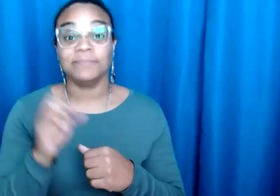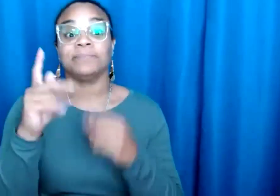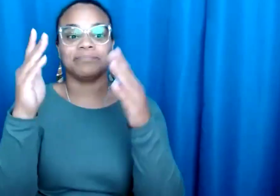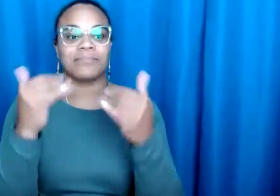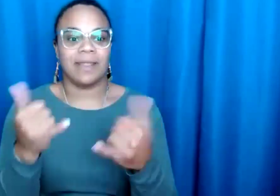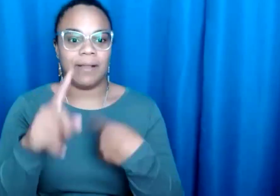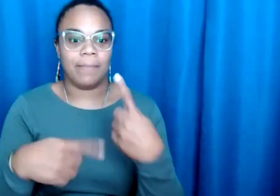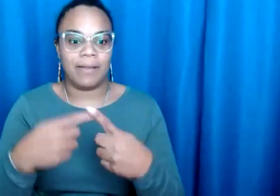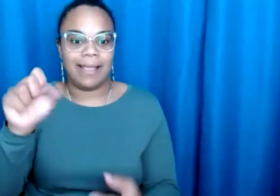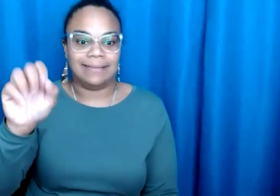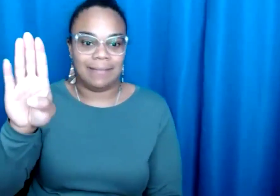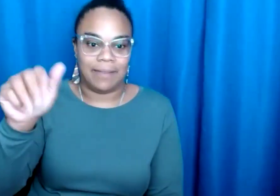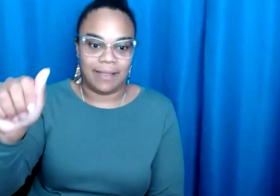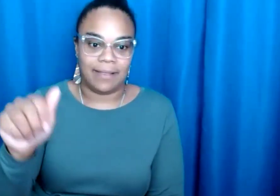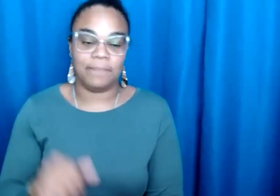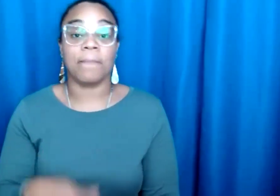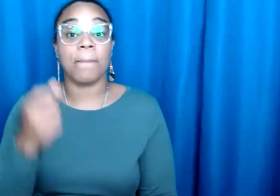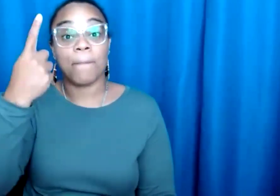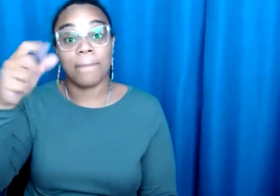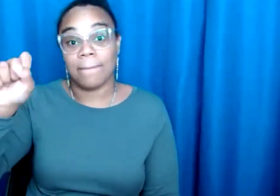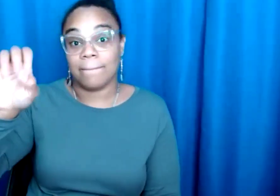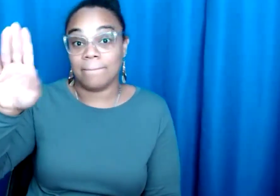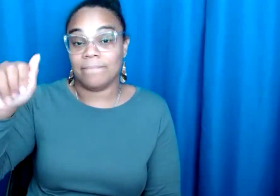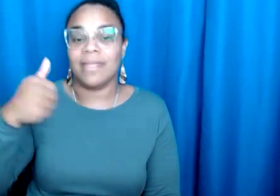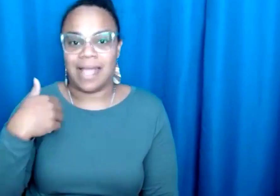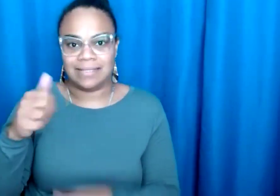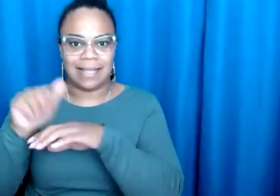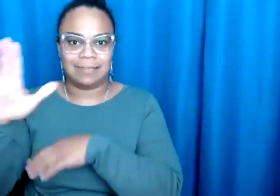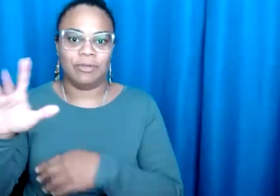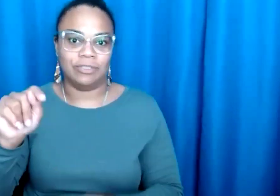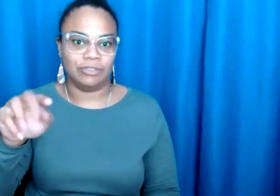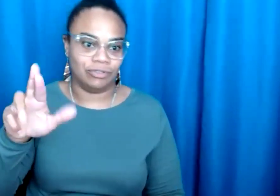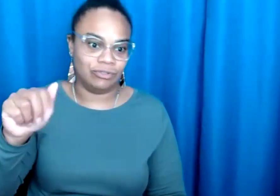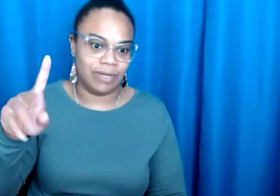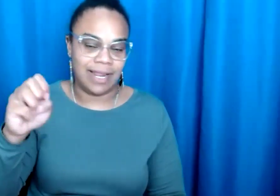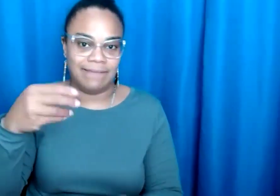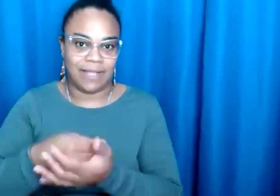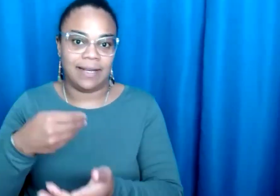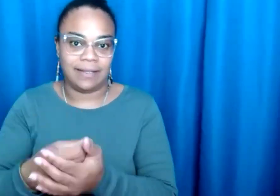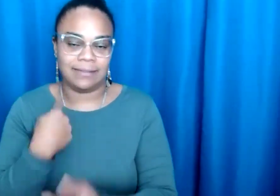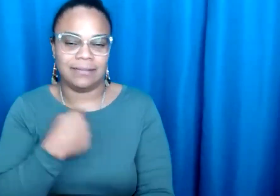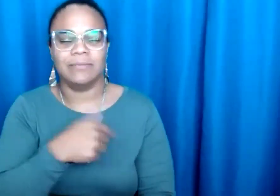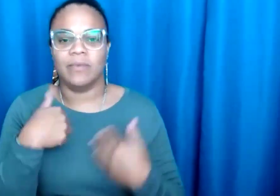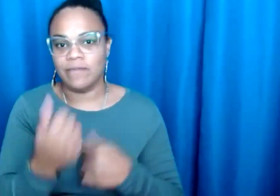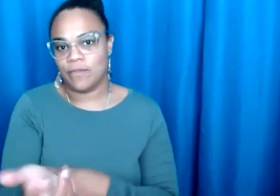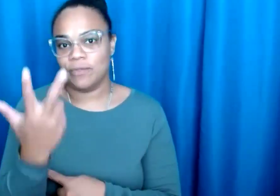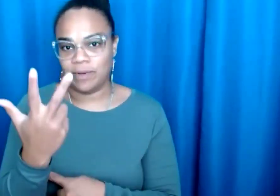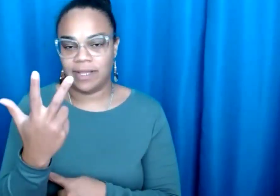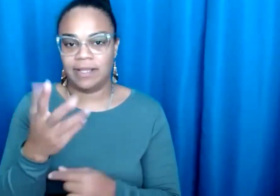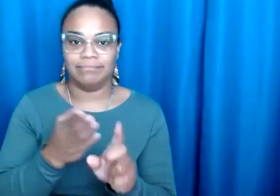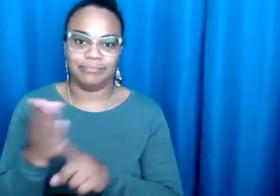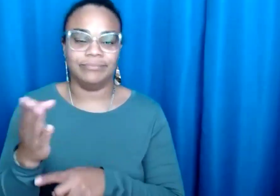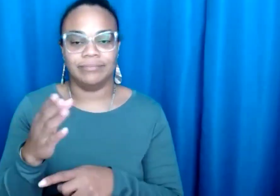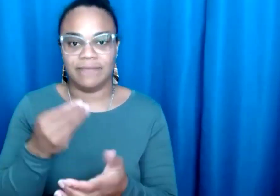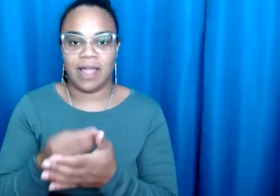So the SBA has export trade finance, and we have 3 core finance programs, international